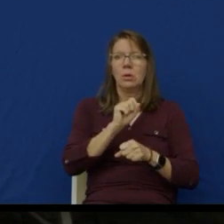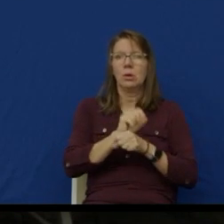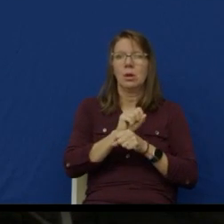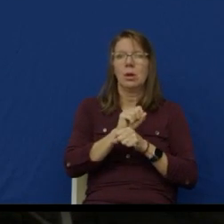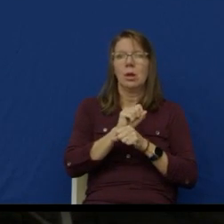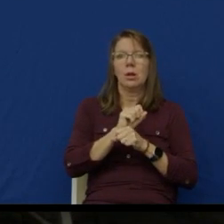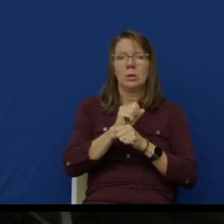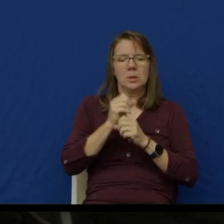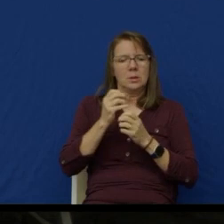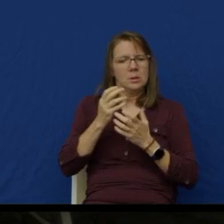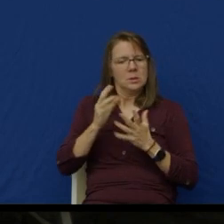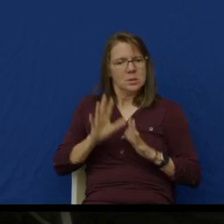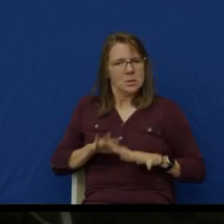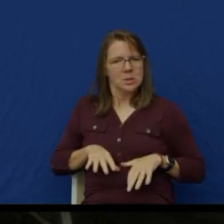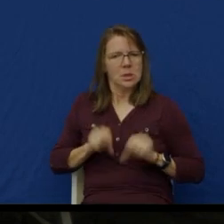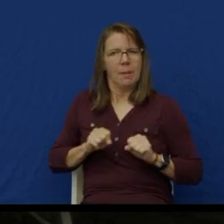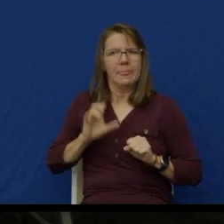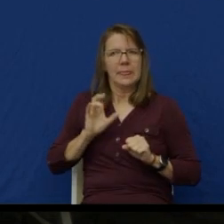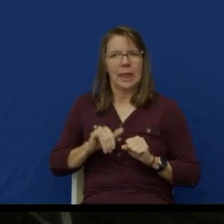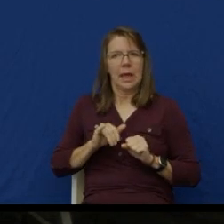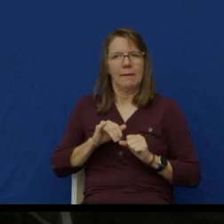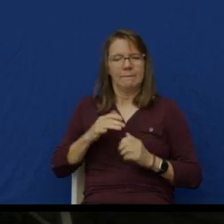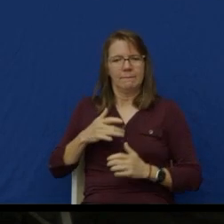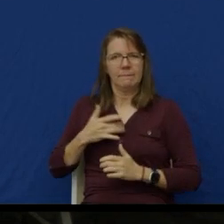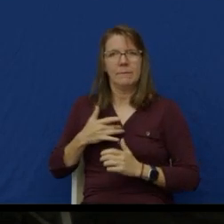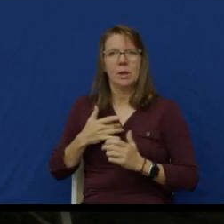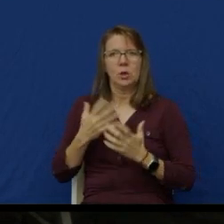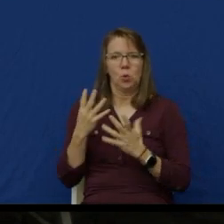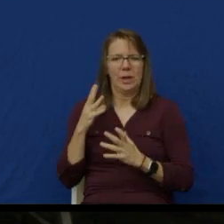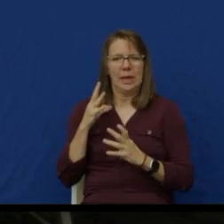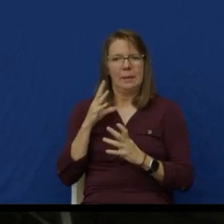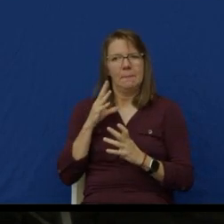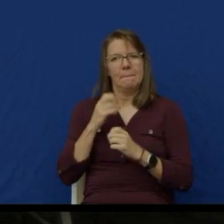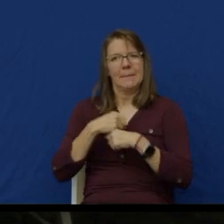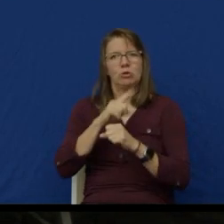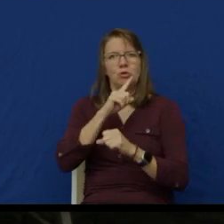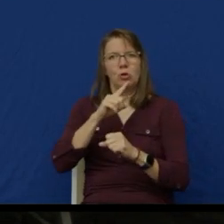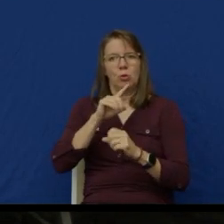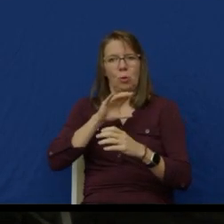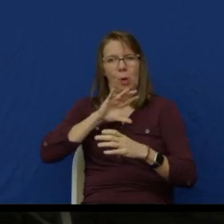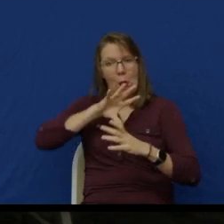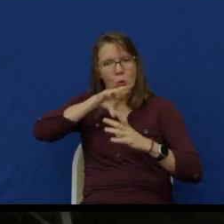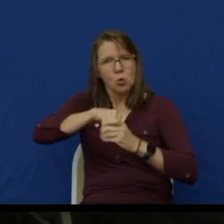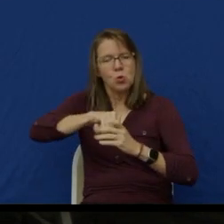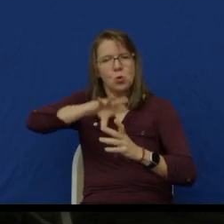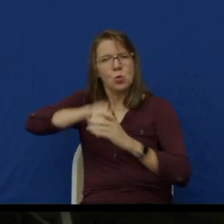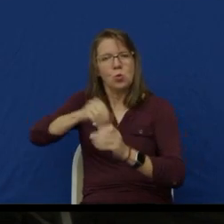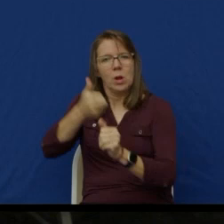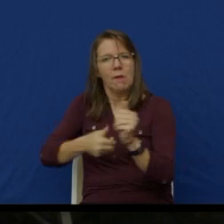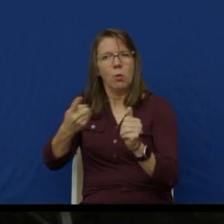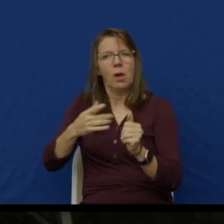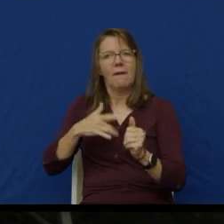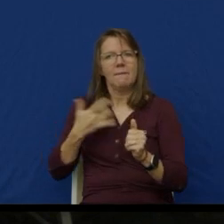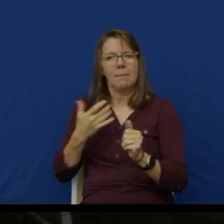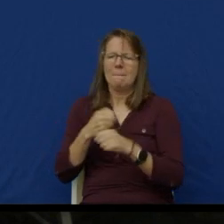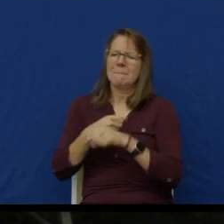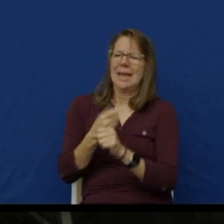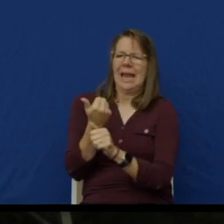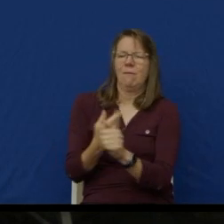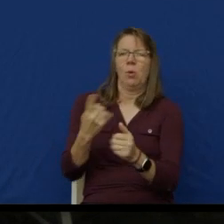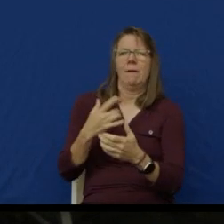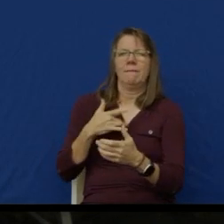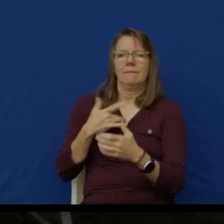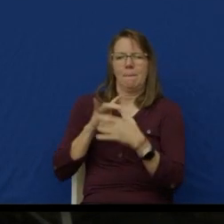resolution around diversity, equity, inclusion, and belonging. And we came across this gym